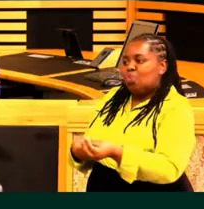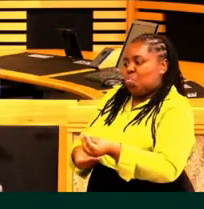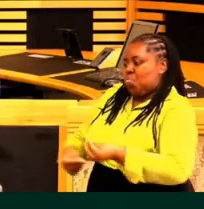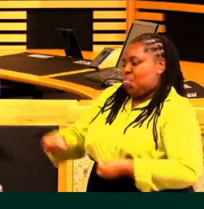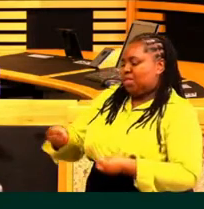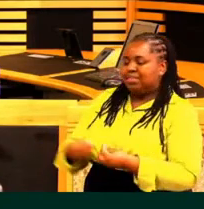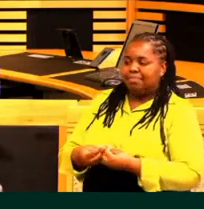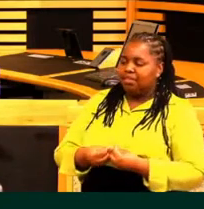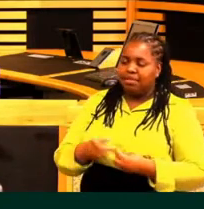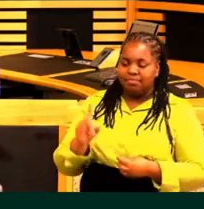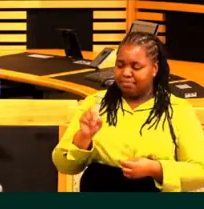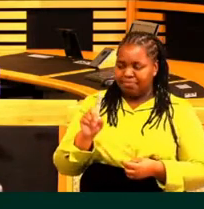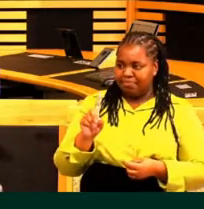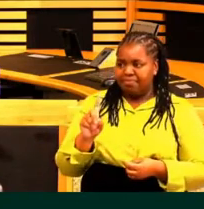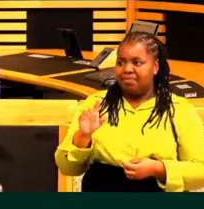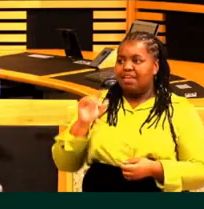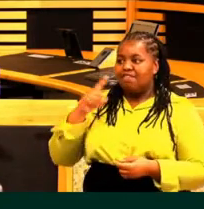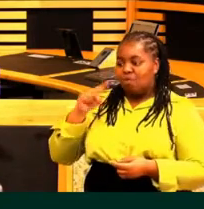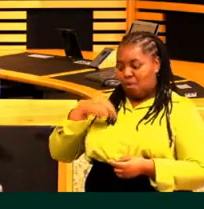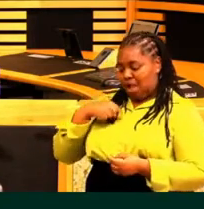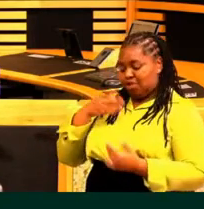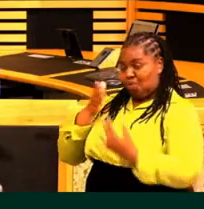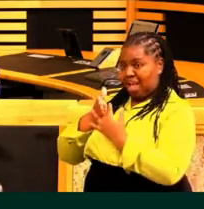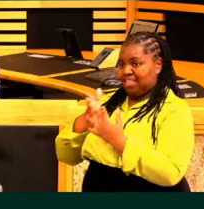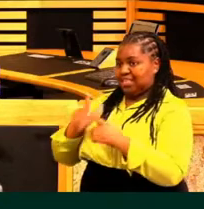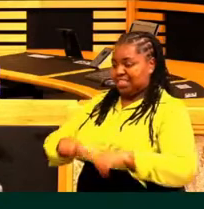in order for us to access land